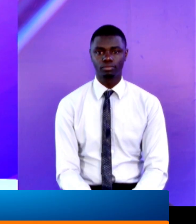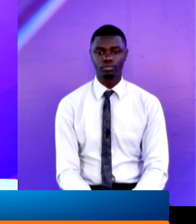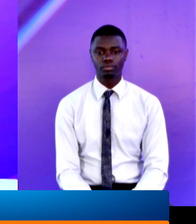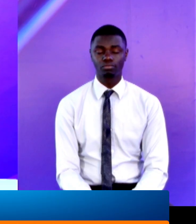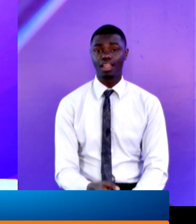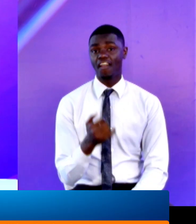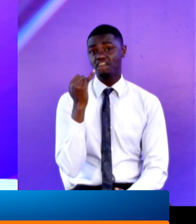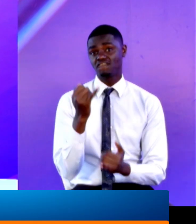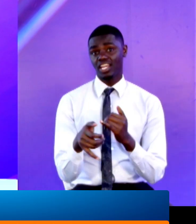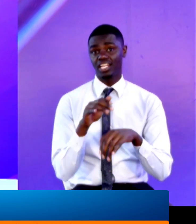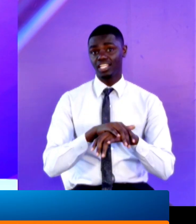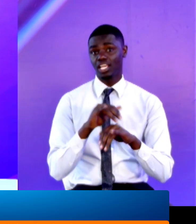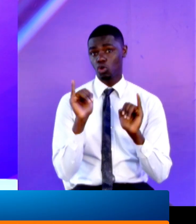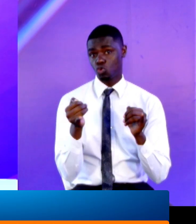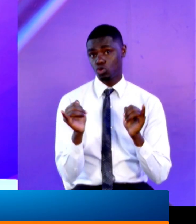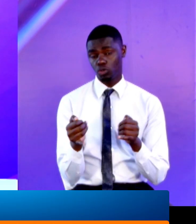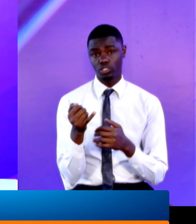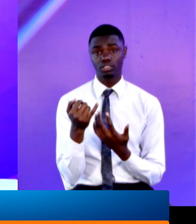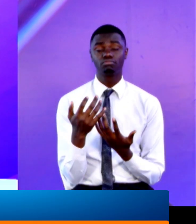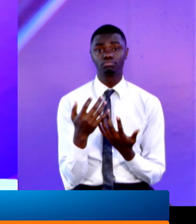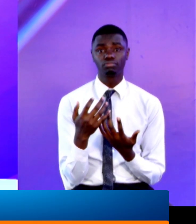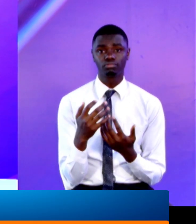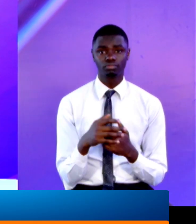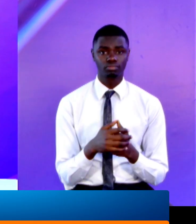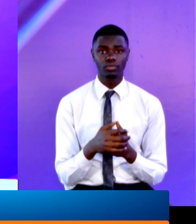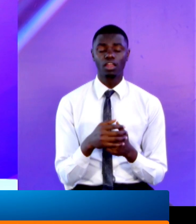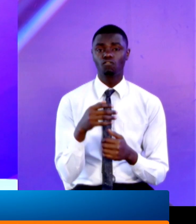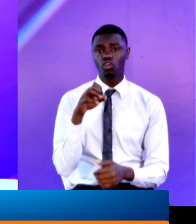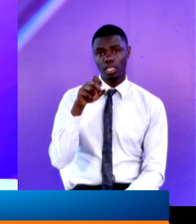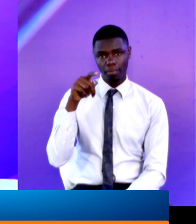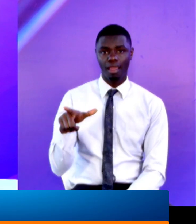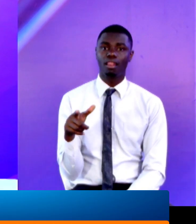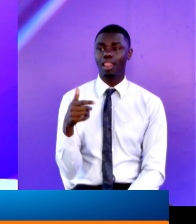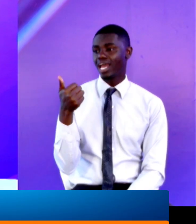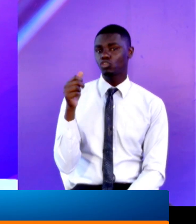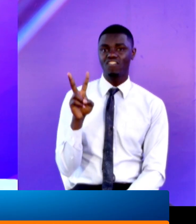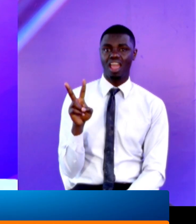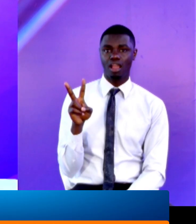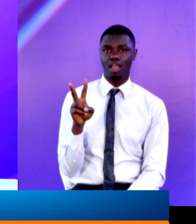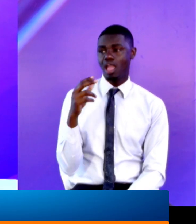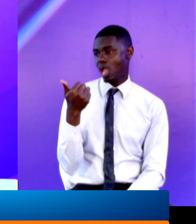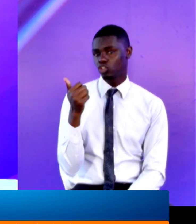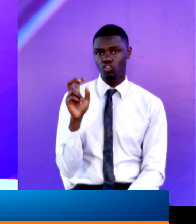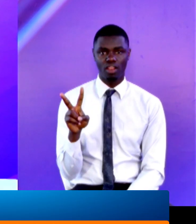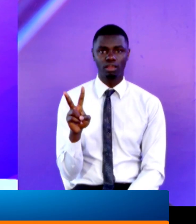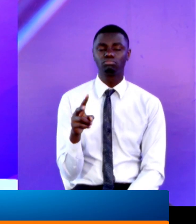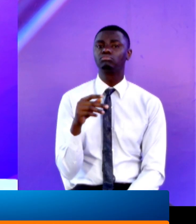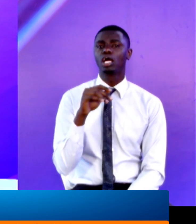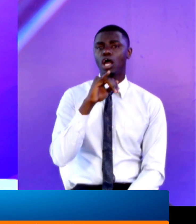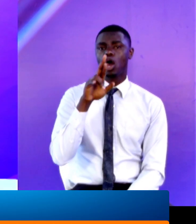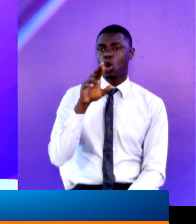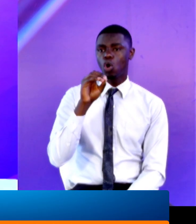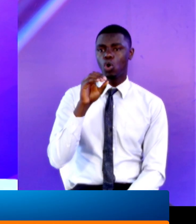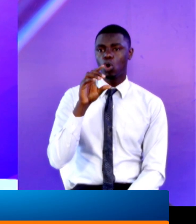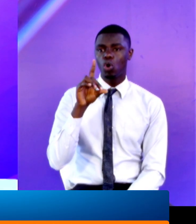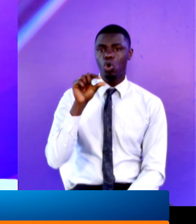And finally, good news coming in from Premier League side Aston Villa. Morgan Rogers wins